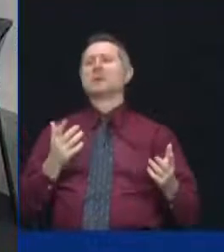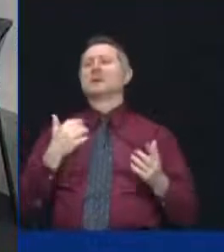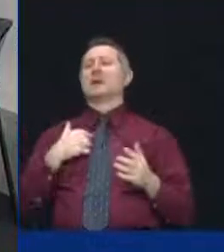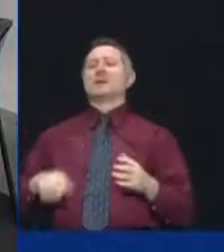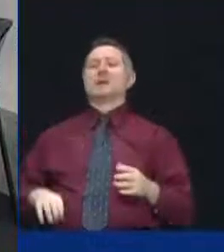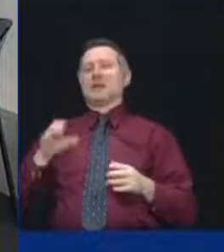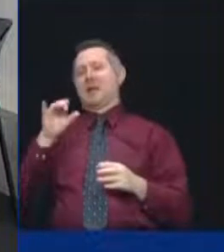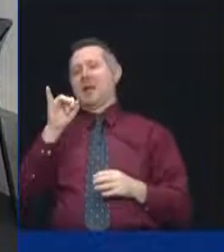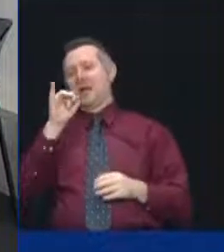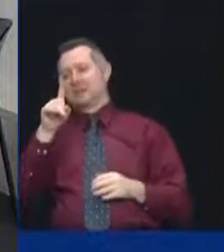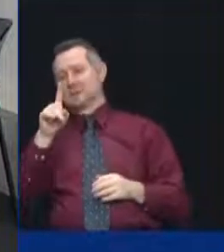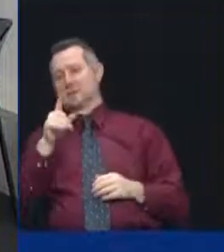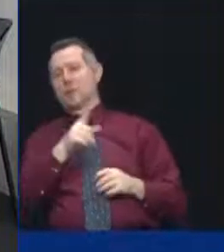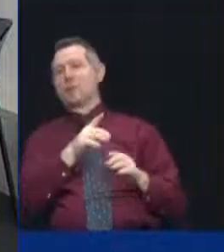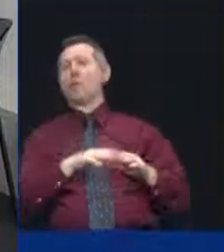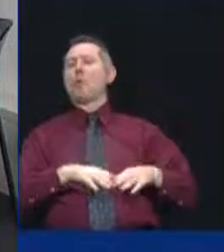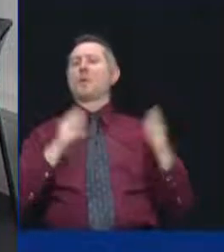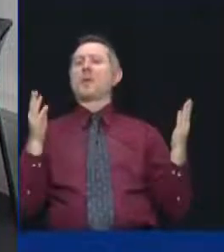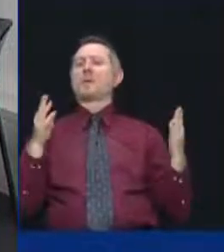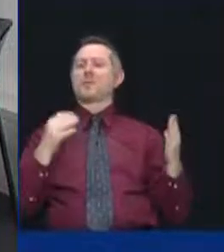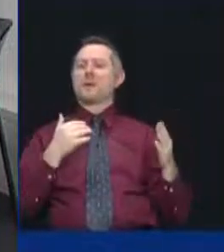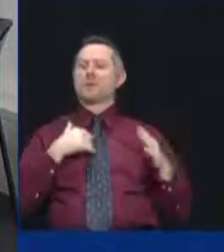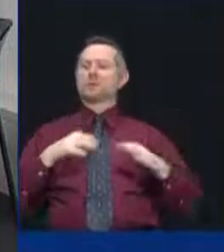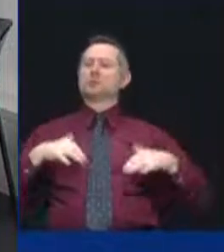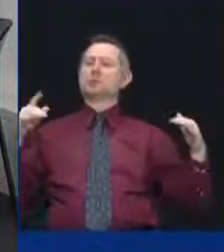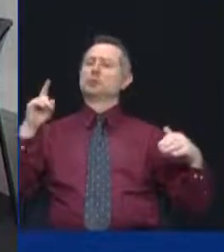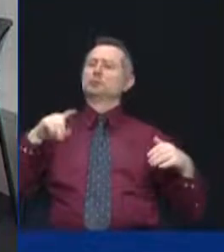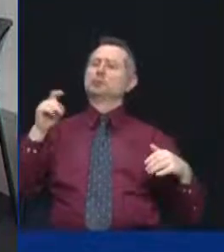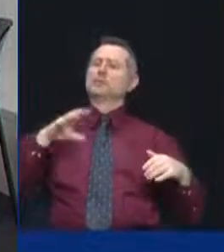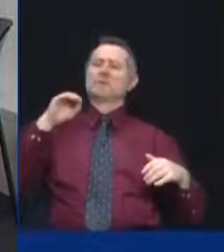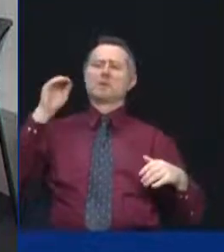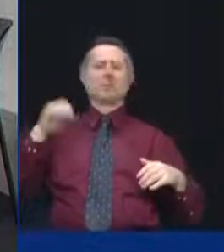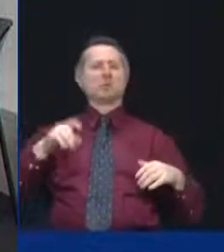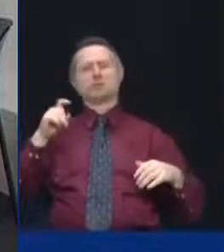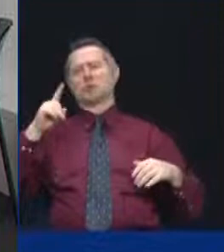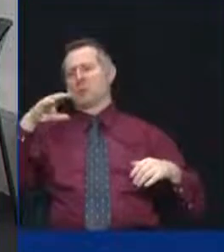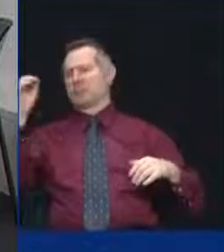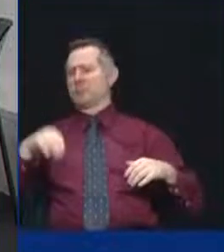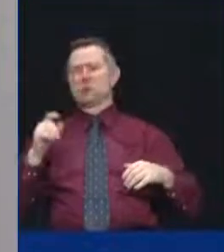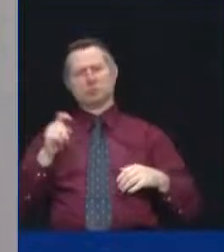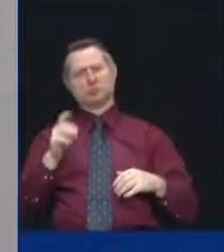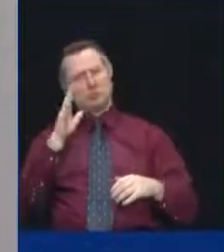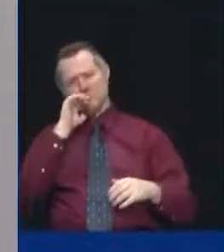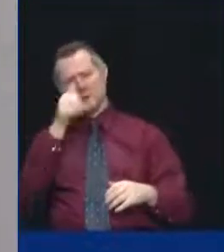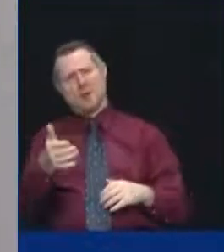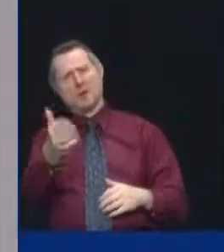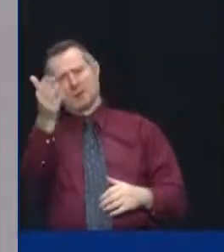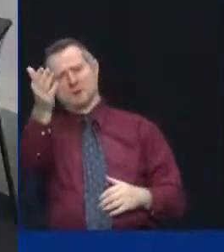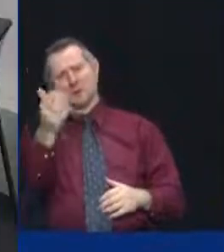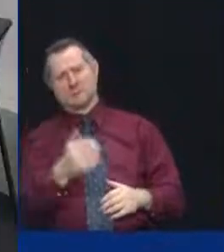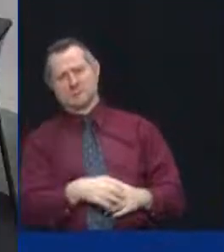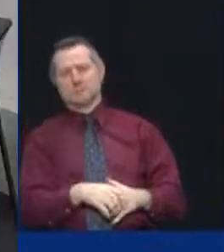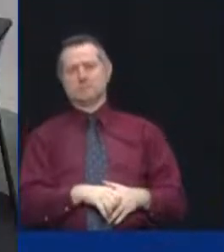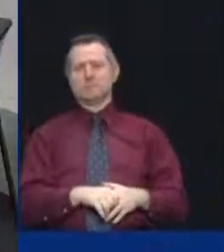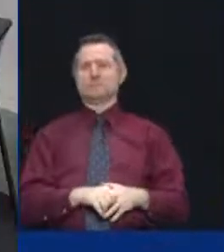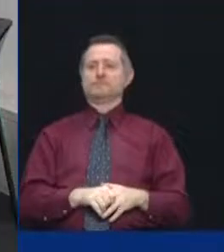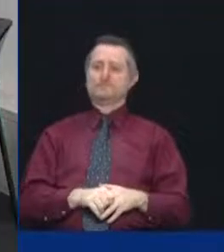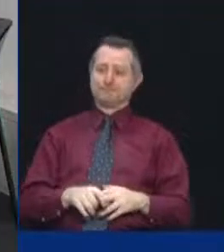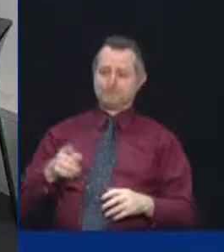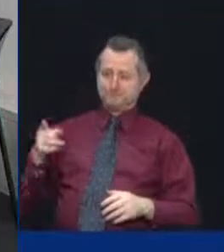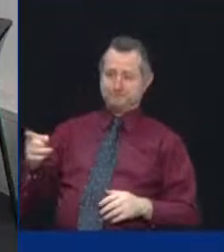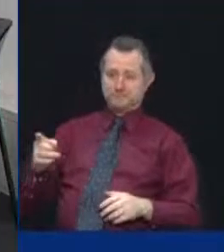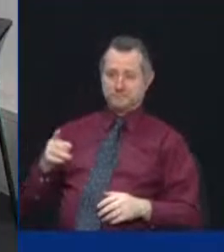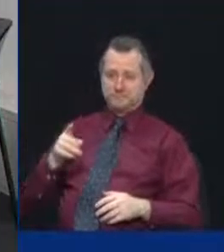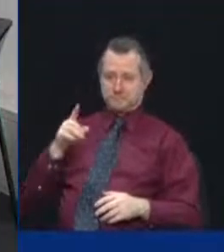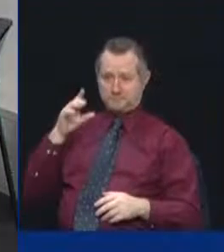venue. Why wouldn't you go to 50 or 100% capacity? Well, what we have you could be